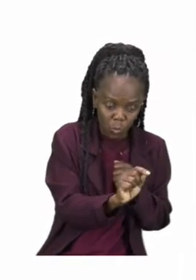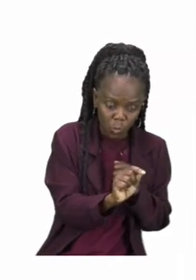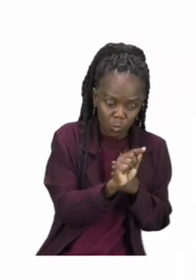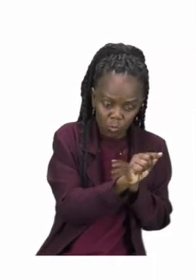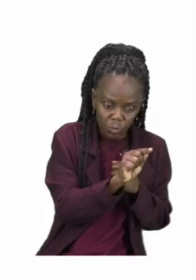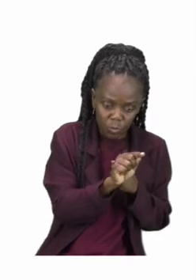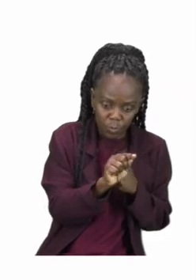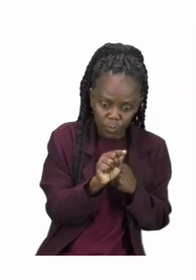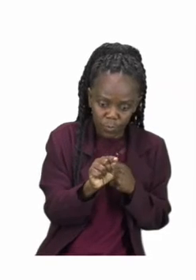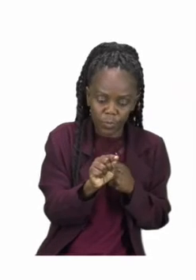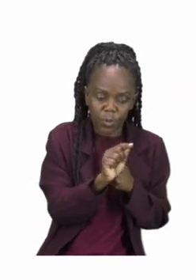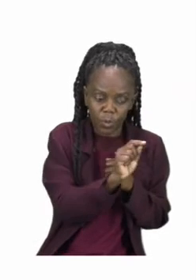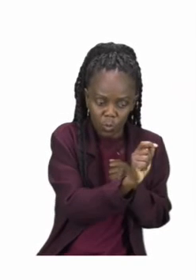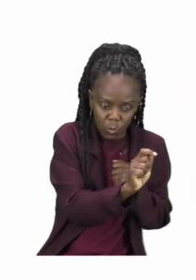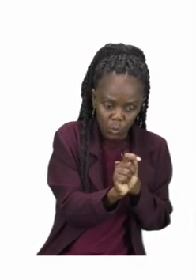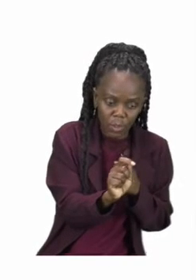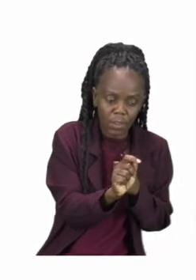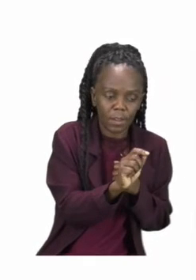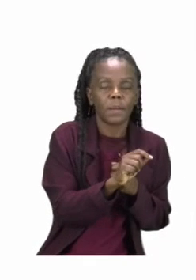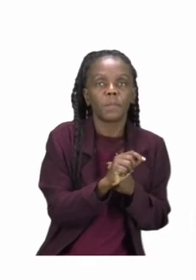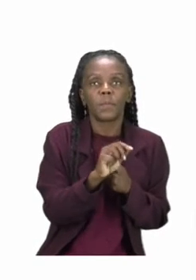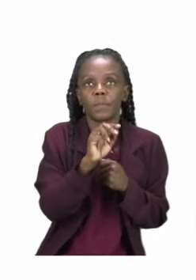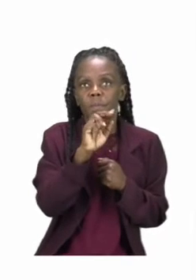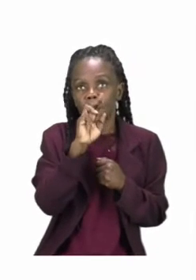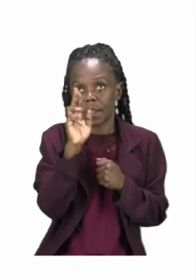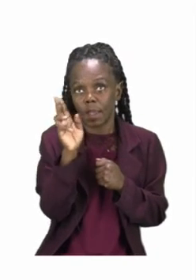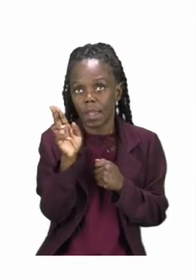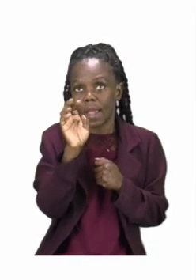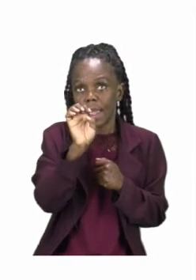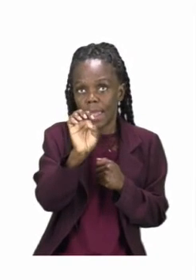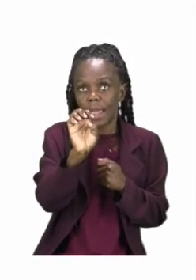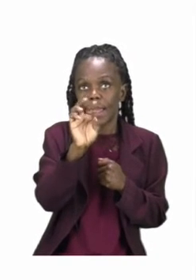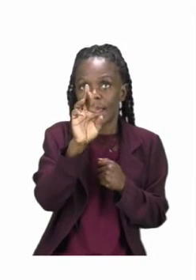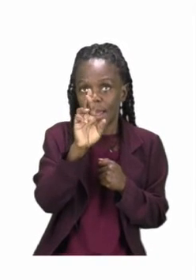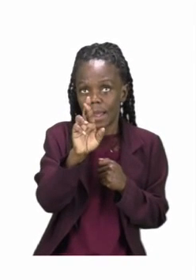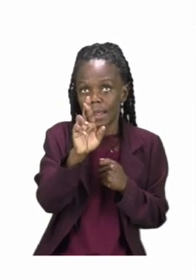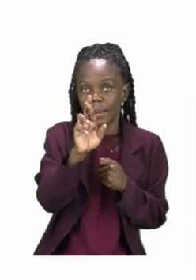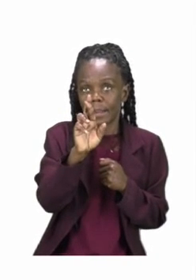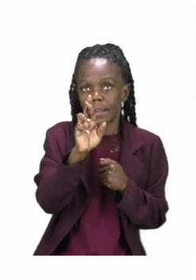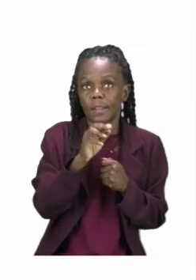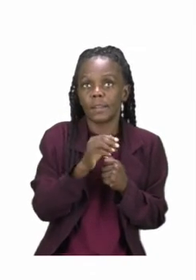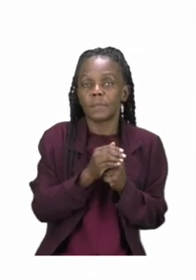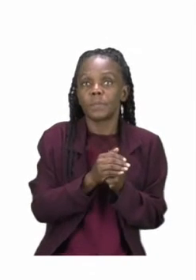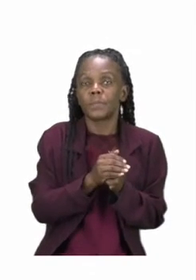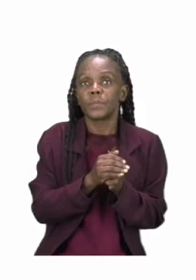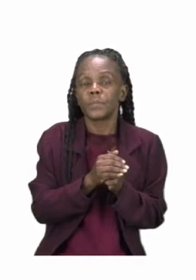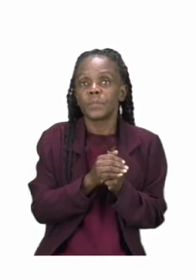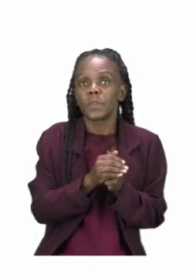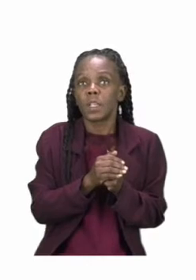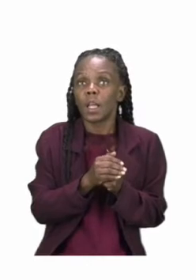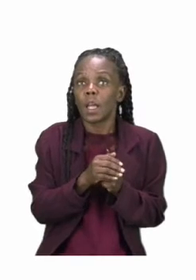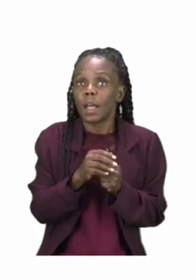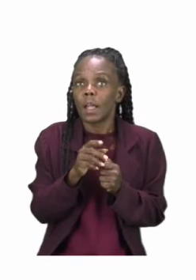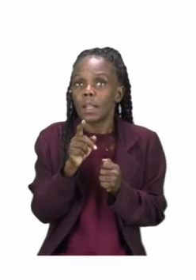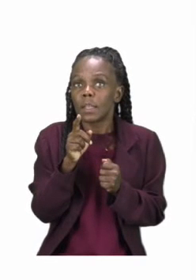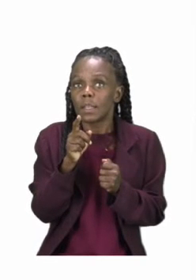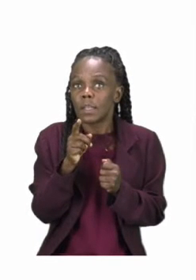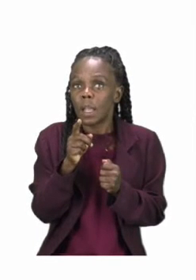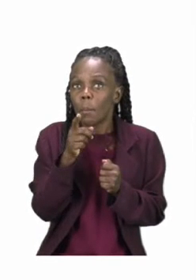is at the beginning of a sentence, just like our last one, we need to use a capital letter.